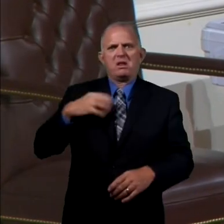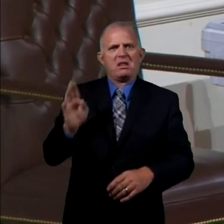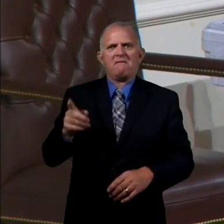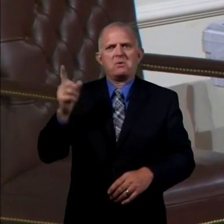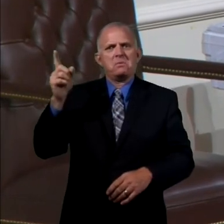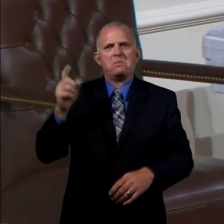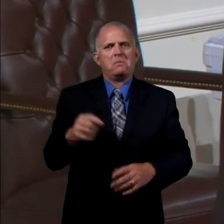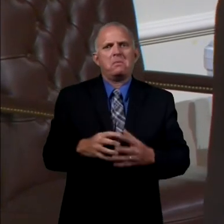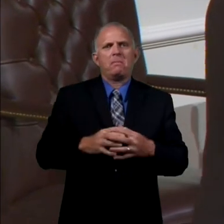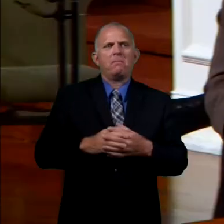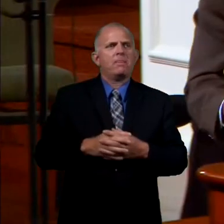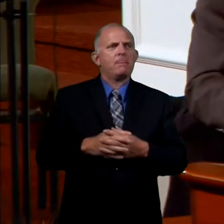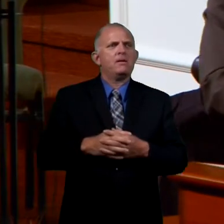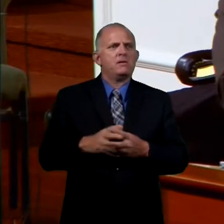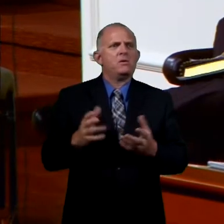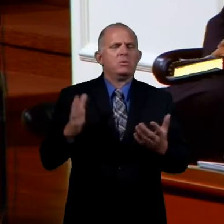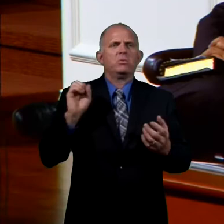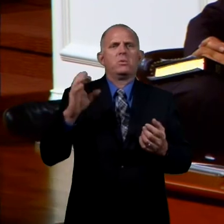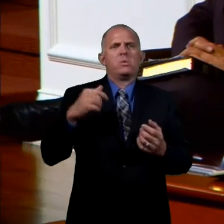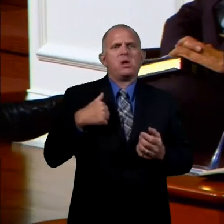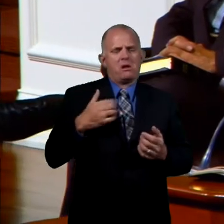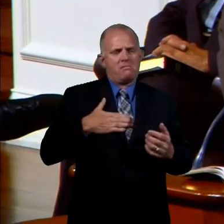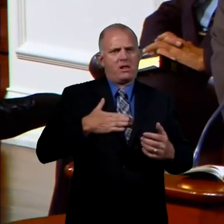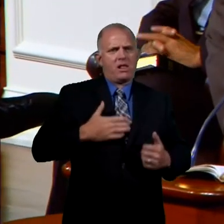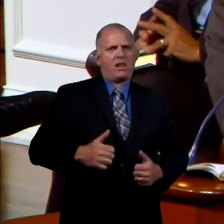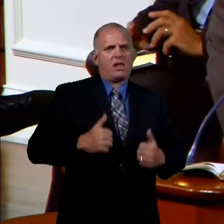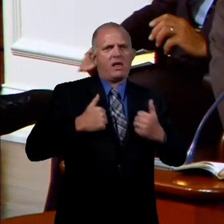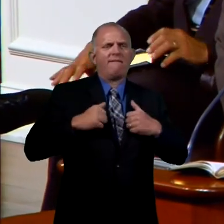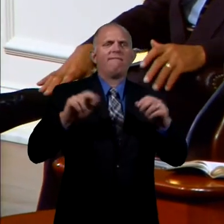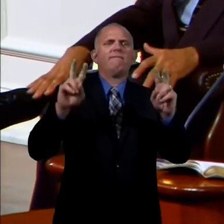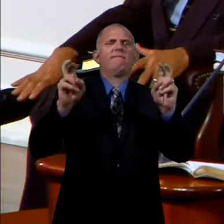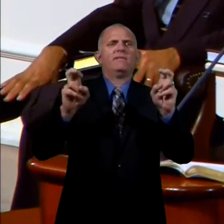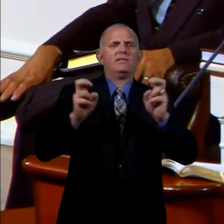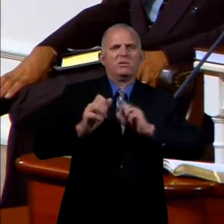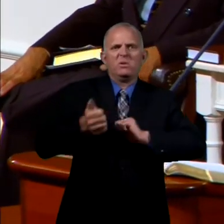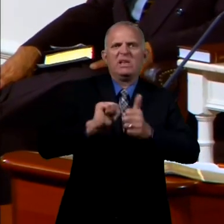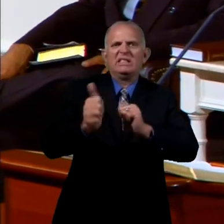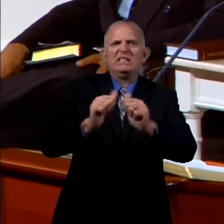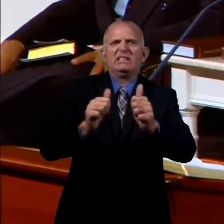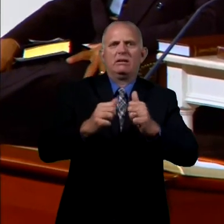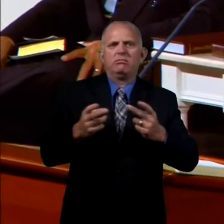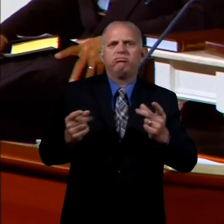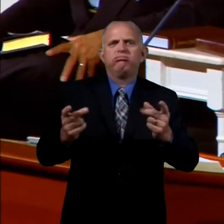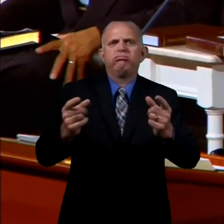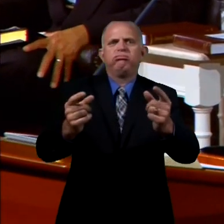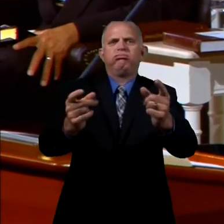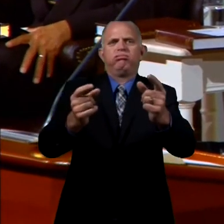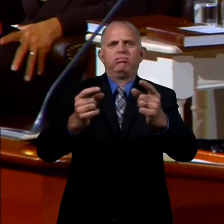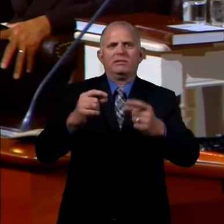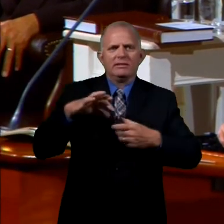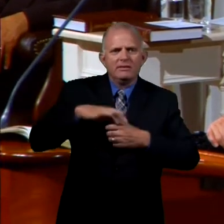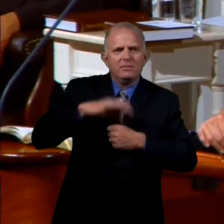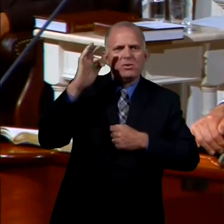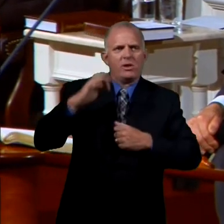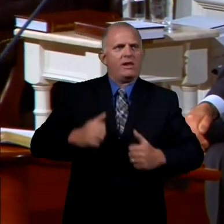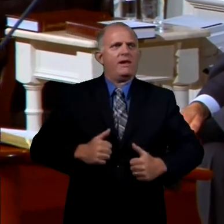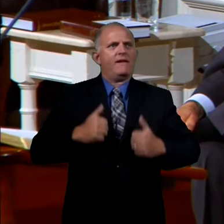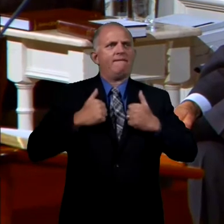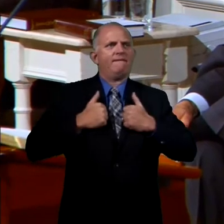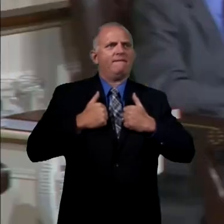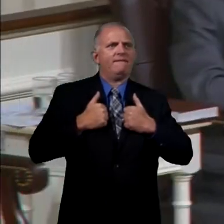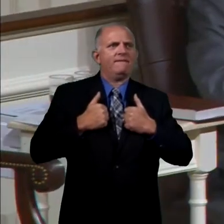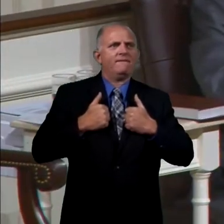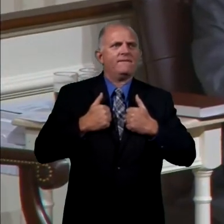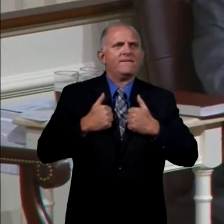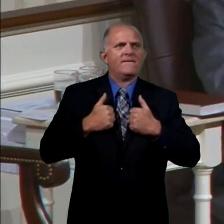So we make life a rat race, where our spiritual lives should be anything